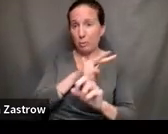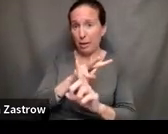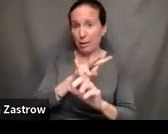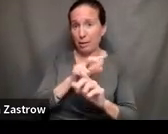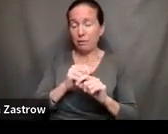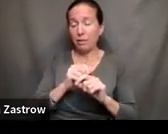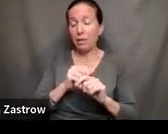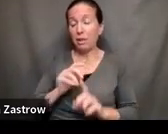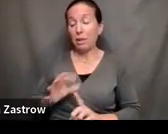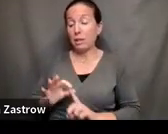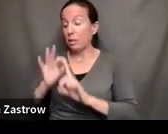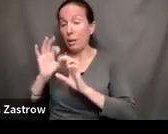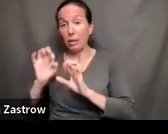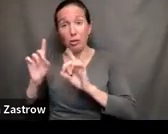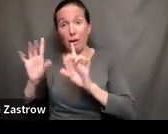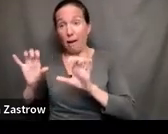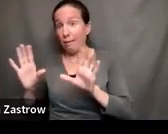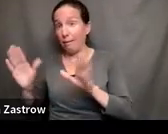self-contained